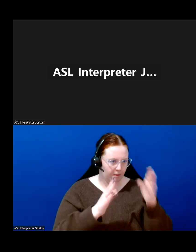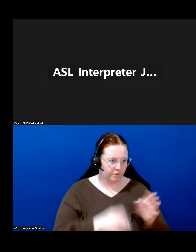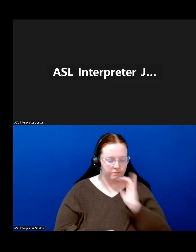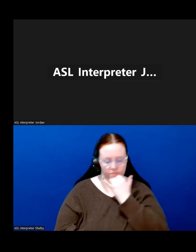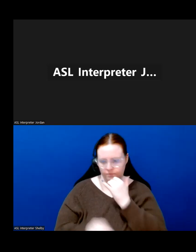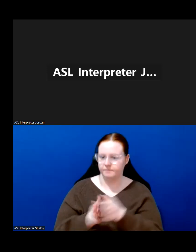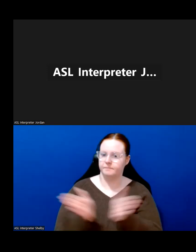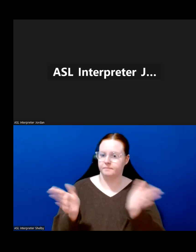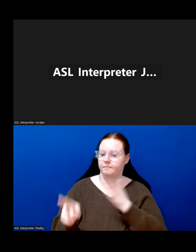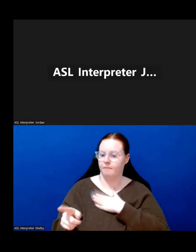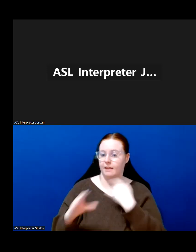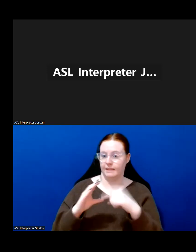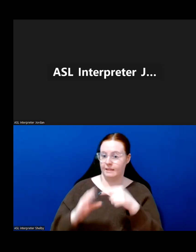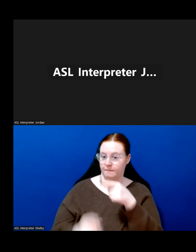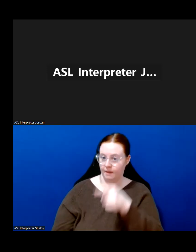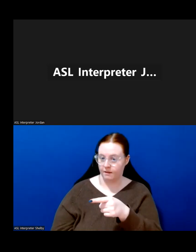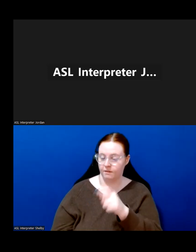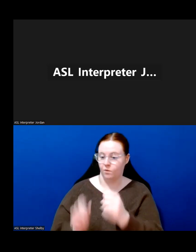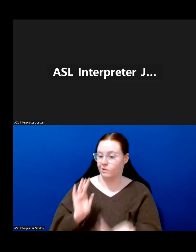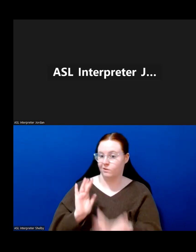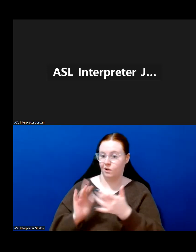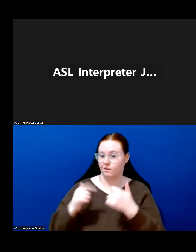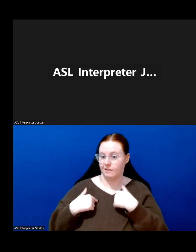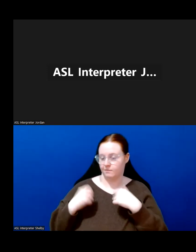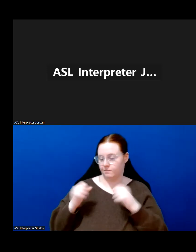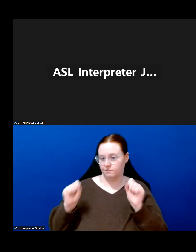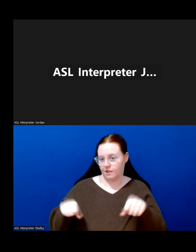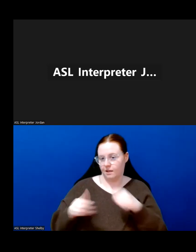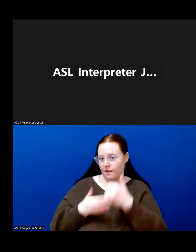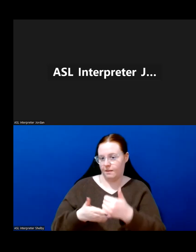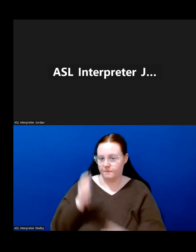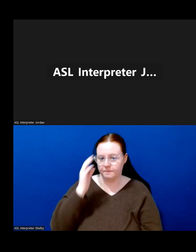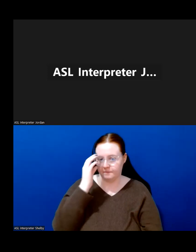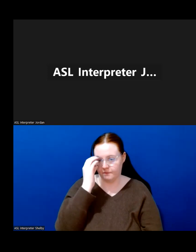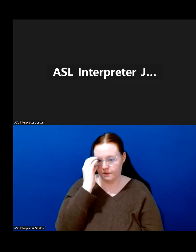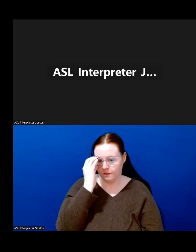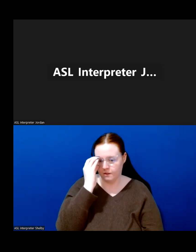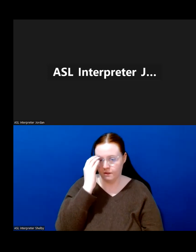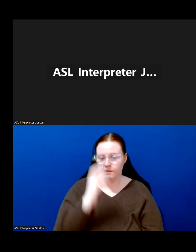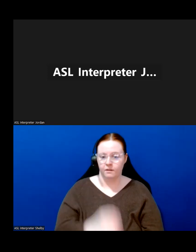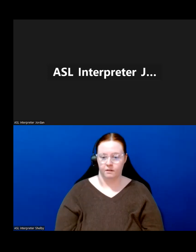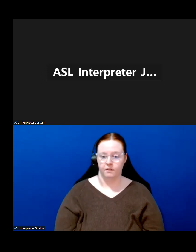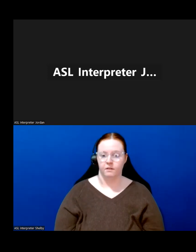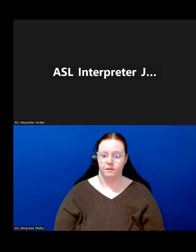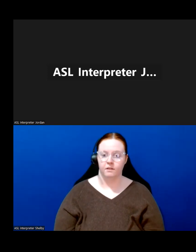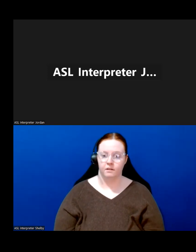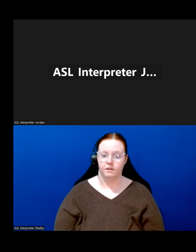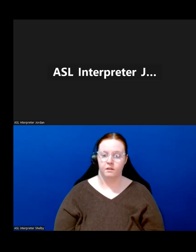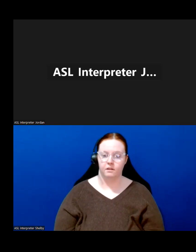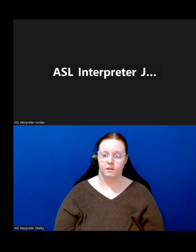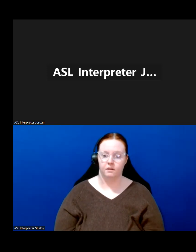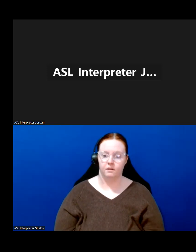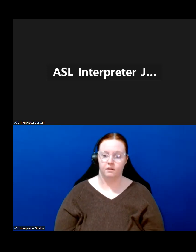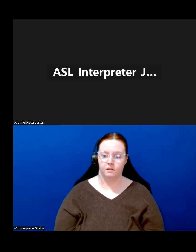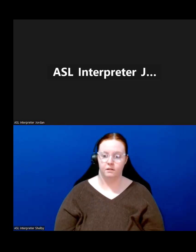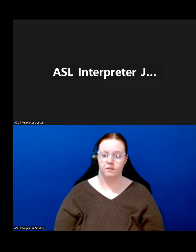So that's my email. So if you want to reach out to me that way, I can definitely help you or answer any questions that you might have.